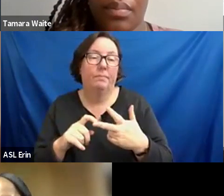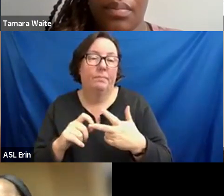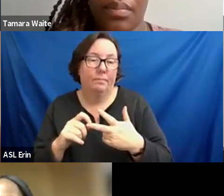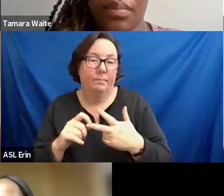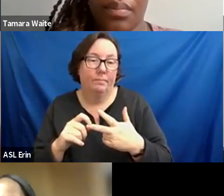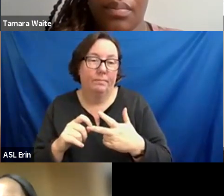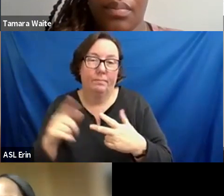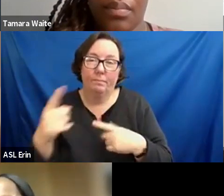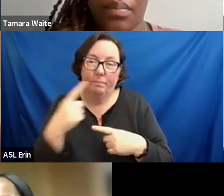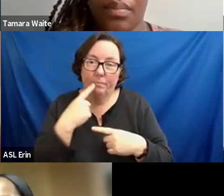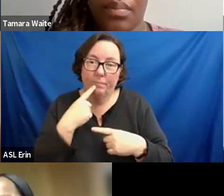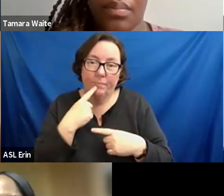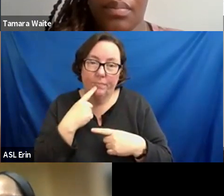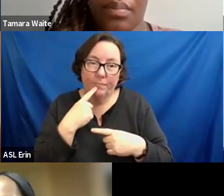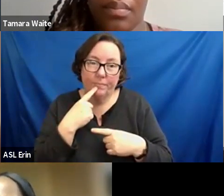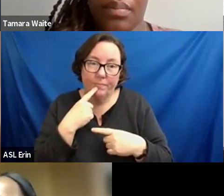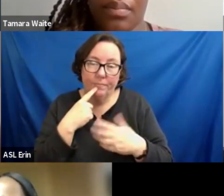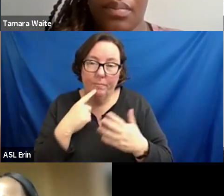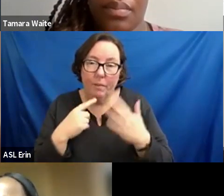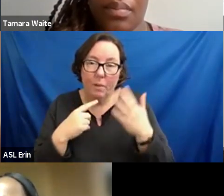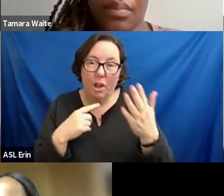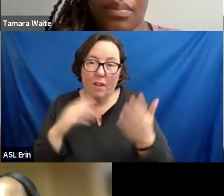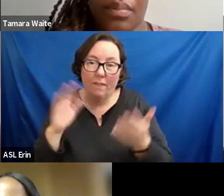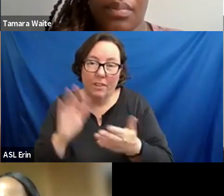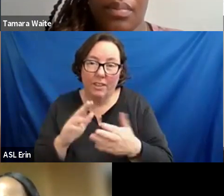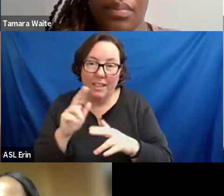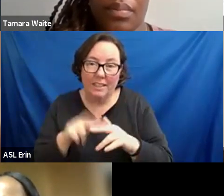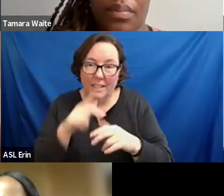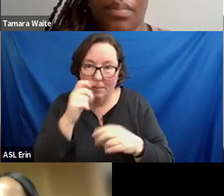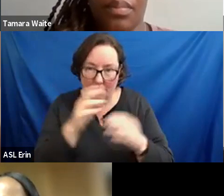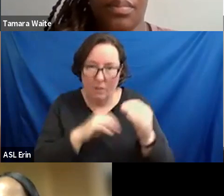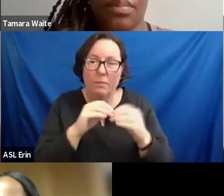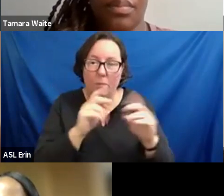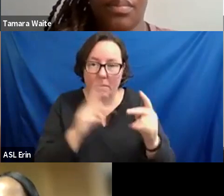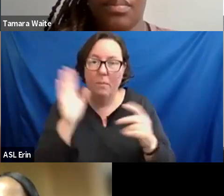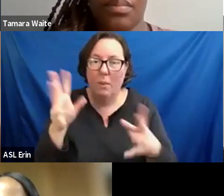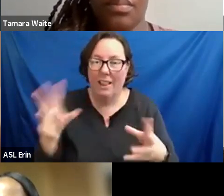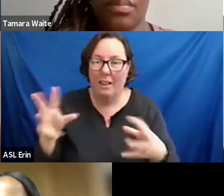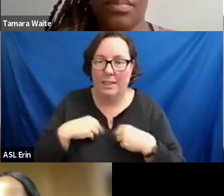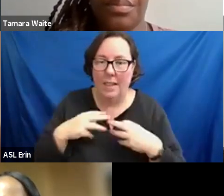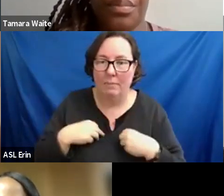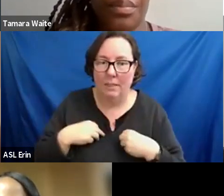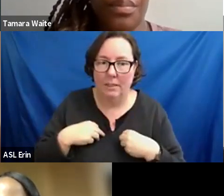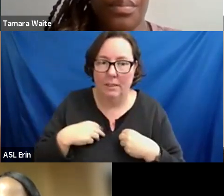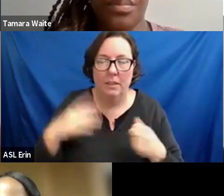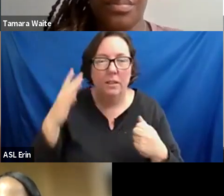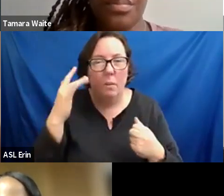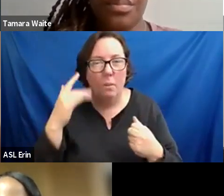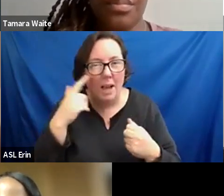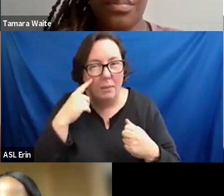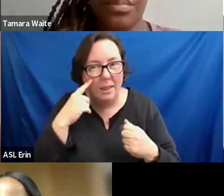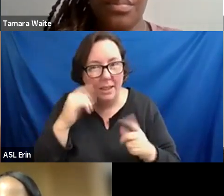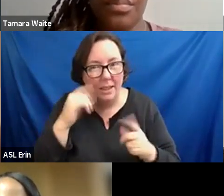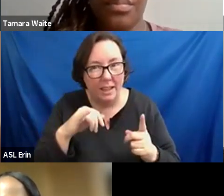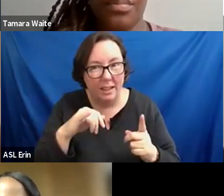you stated that we offered less seats because we think more people will accept. And I'm just curious why we think more